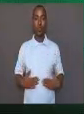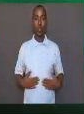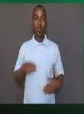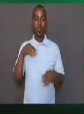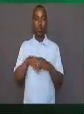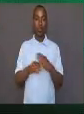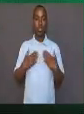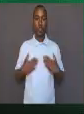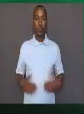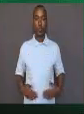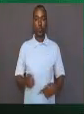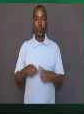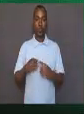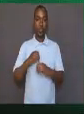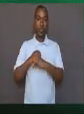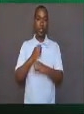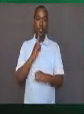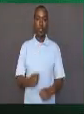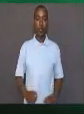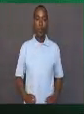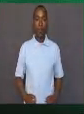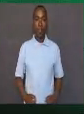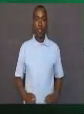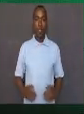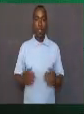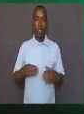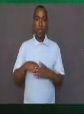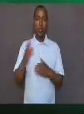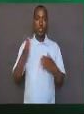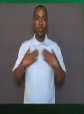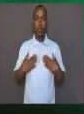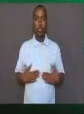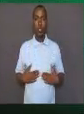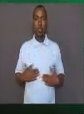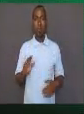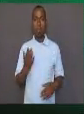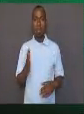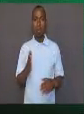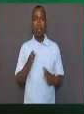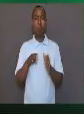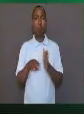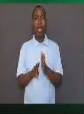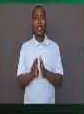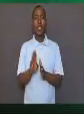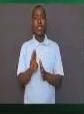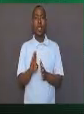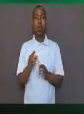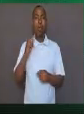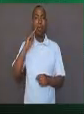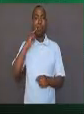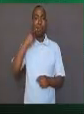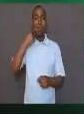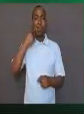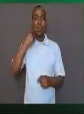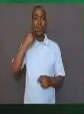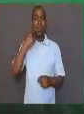body. Foreign bodies may be bacteria, poison, or a